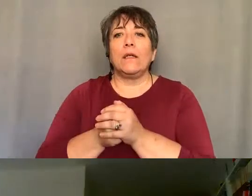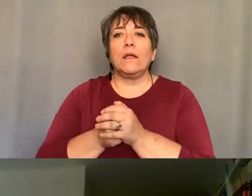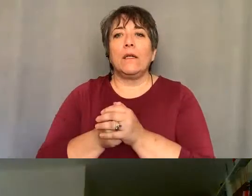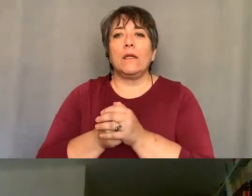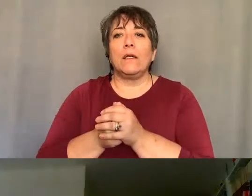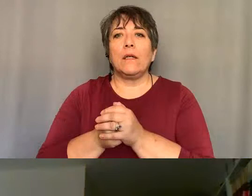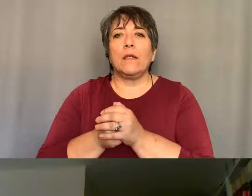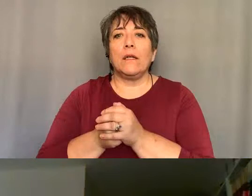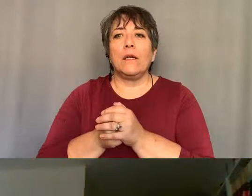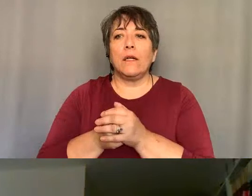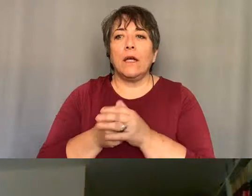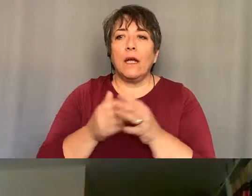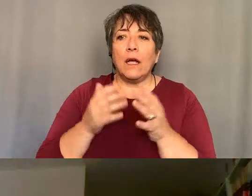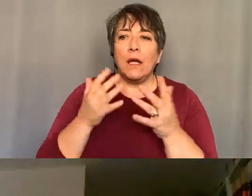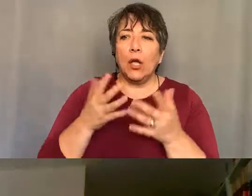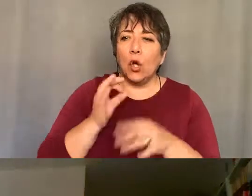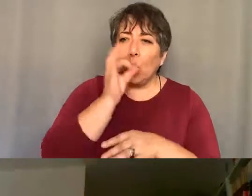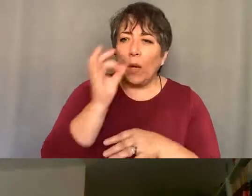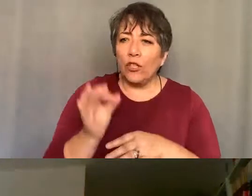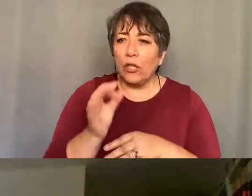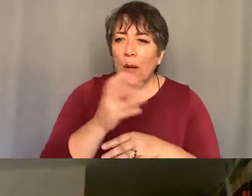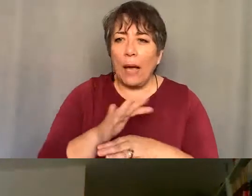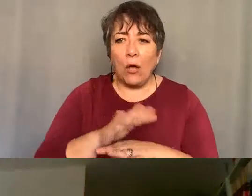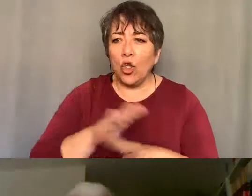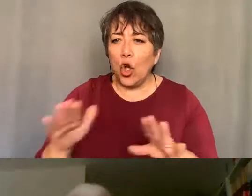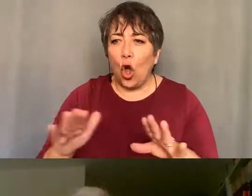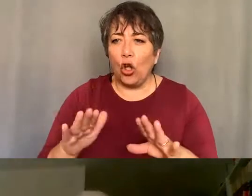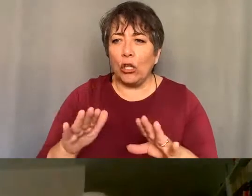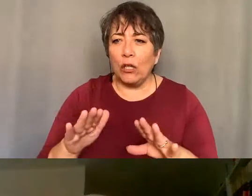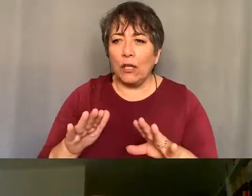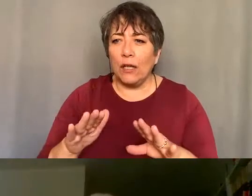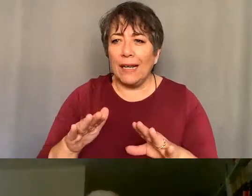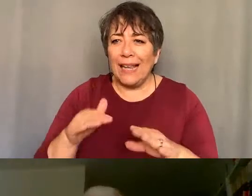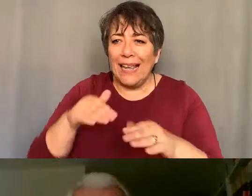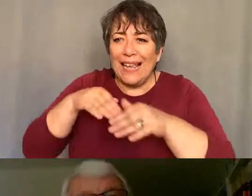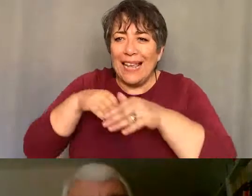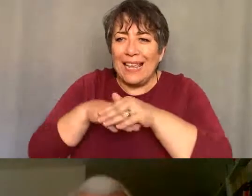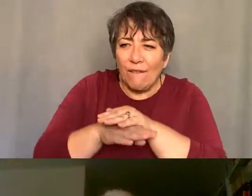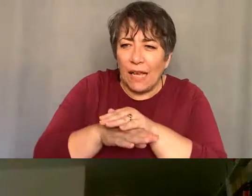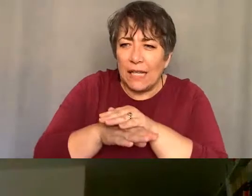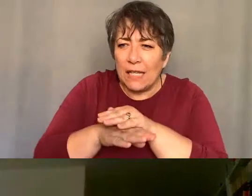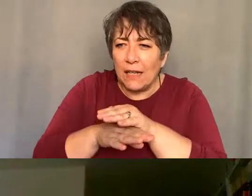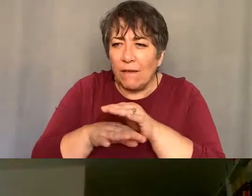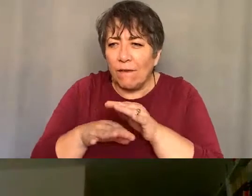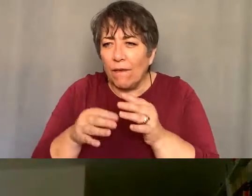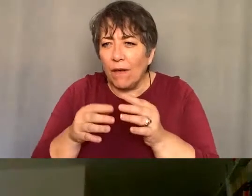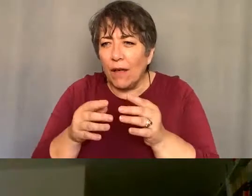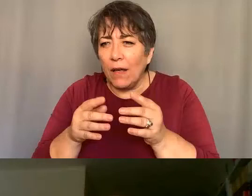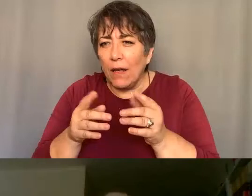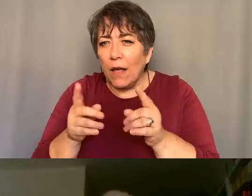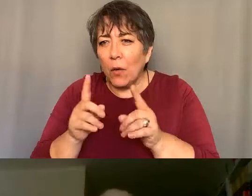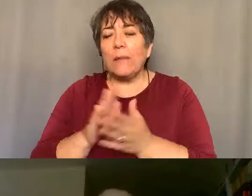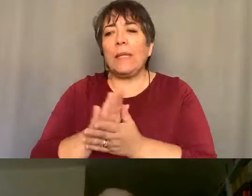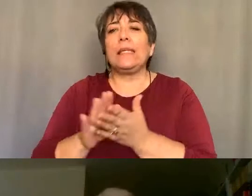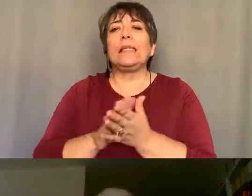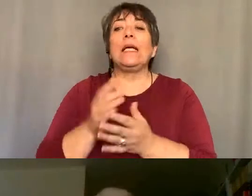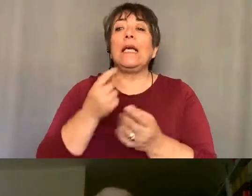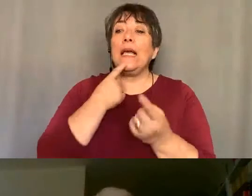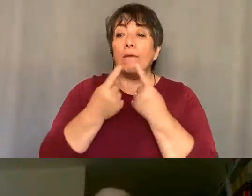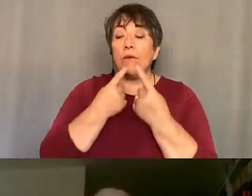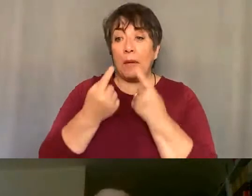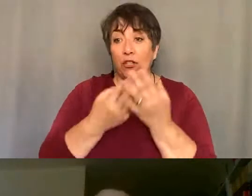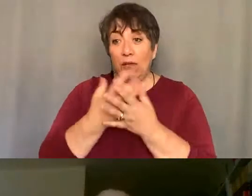put anything in there. Yeah, I mean, obviously we work with all the evidence-based guidelines and pathways and everything, and there's lots of information